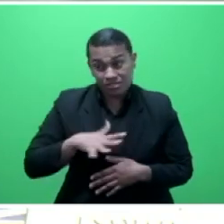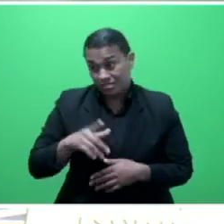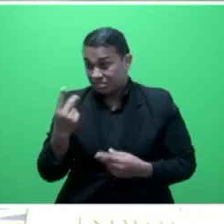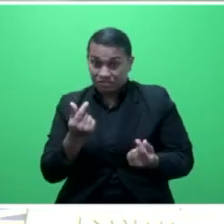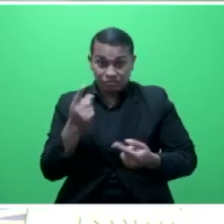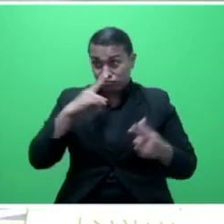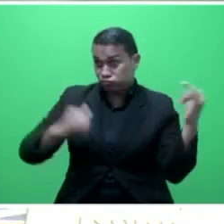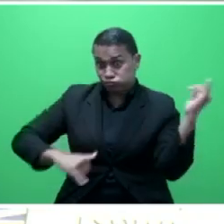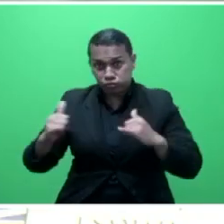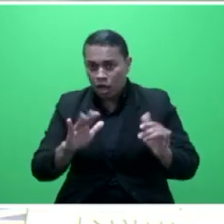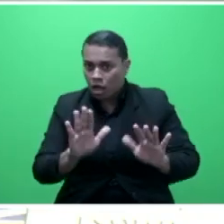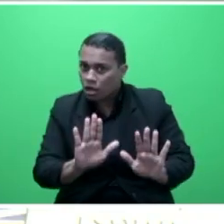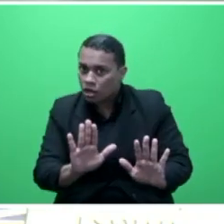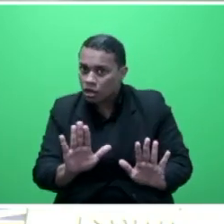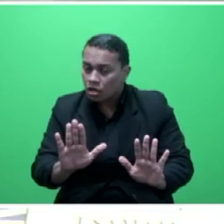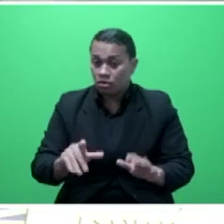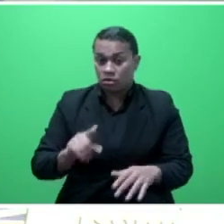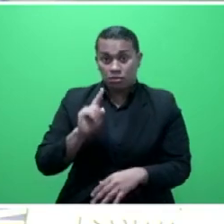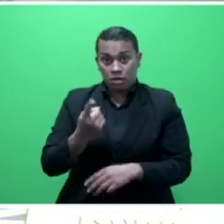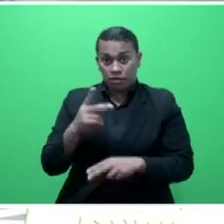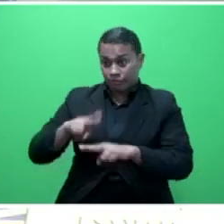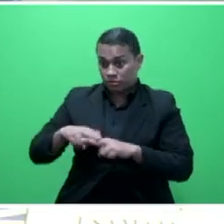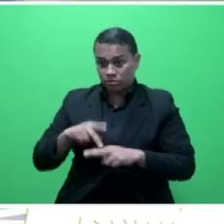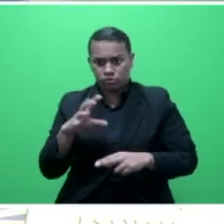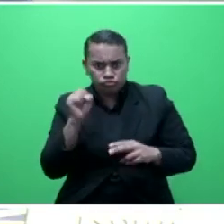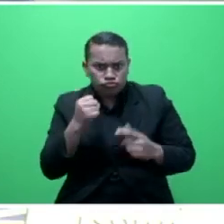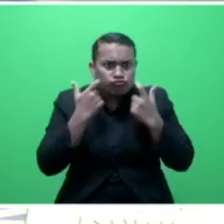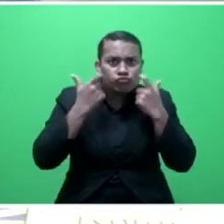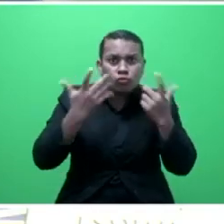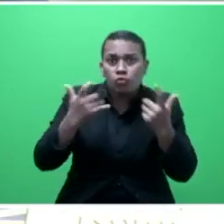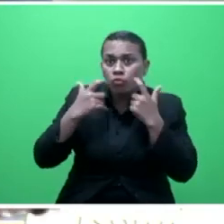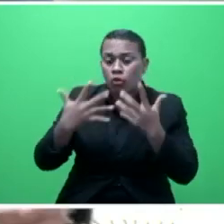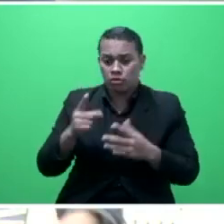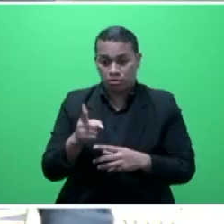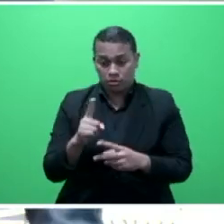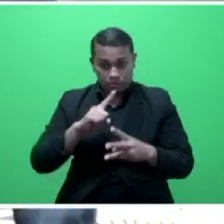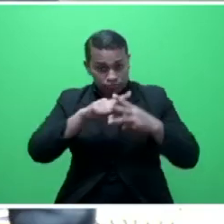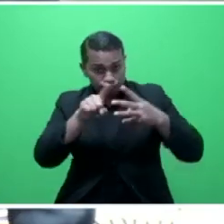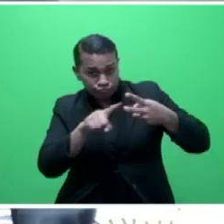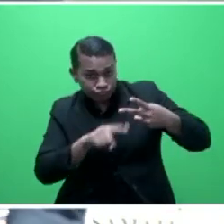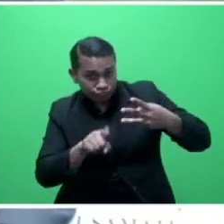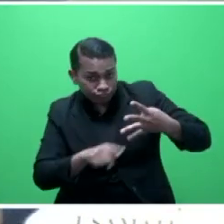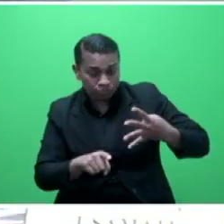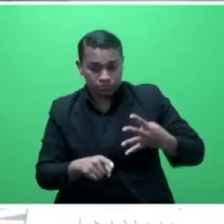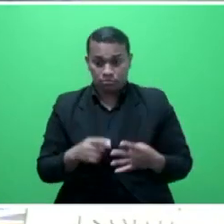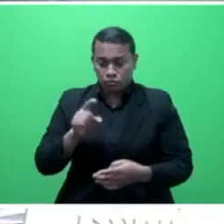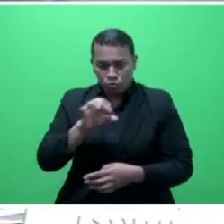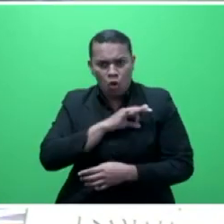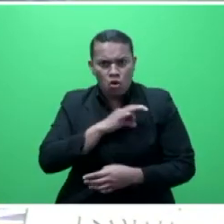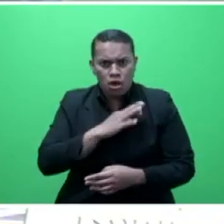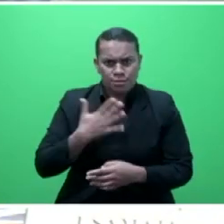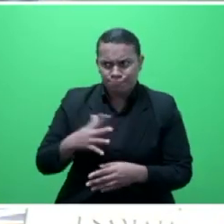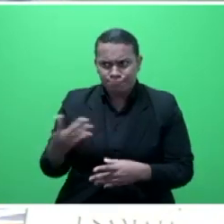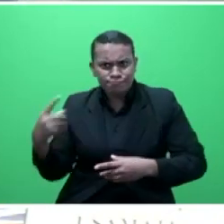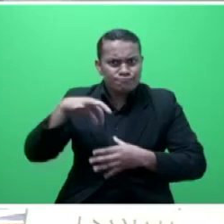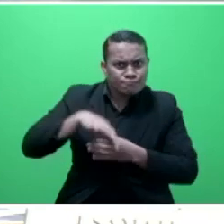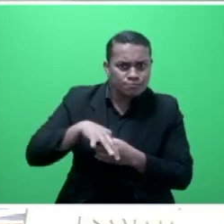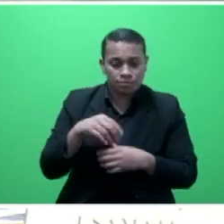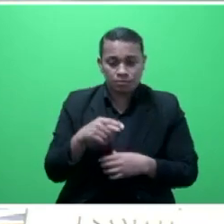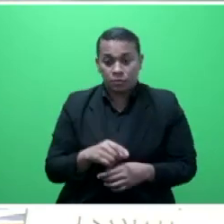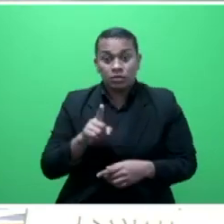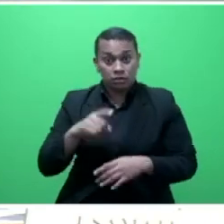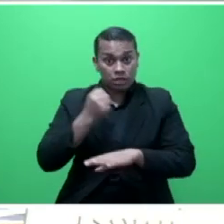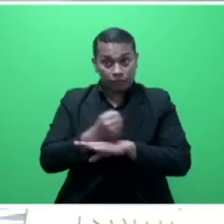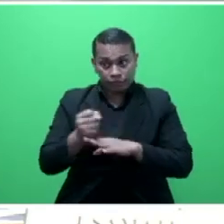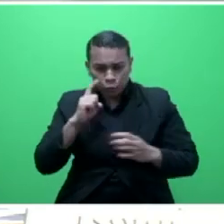are good enough, we'll fill the planes. Government is prepared to empower our national carrier and hoteliers to offer